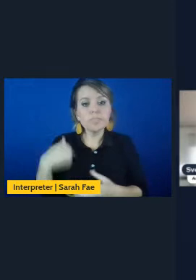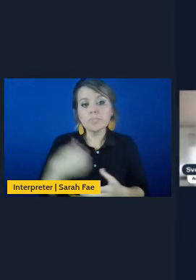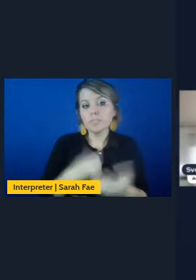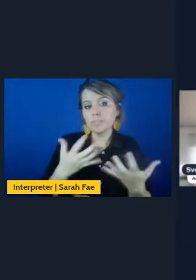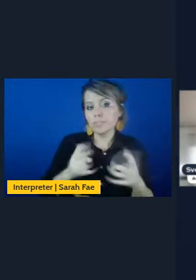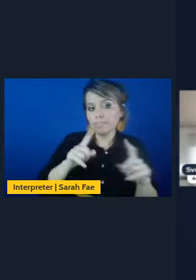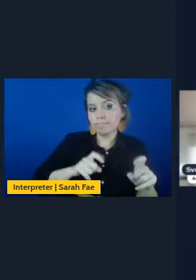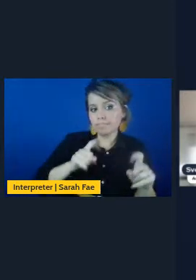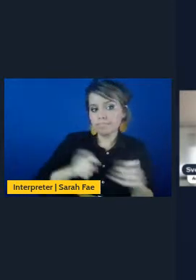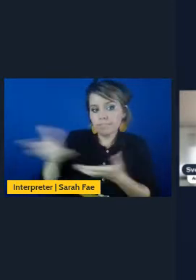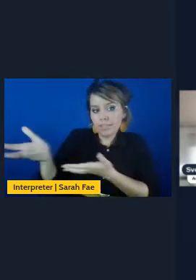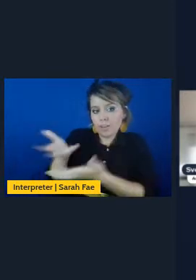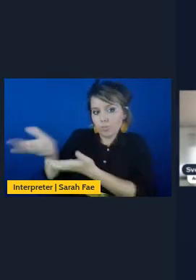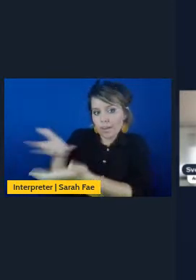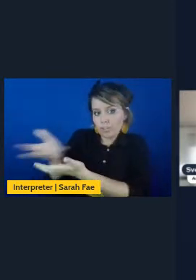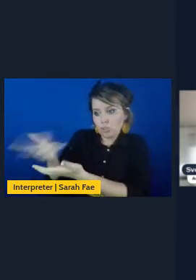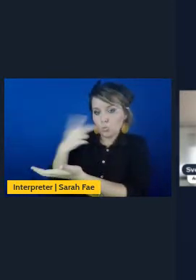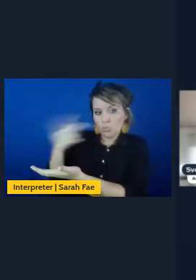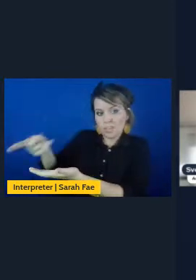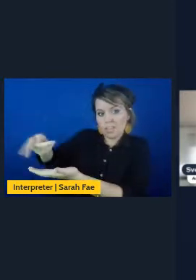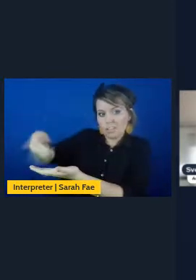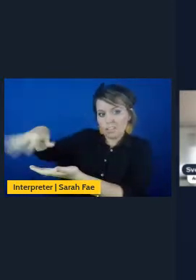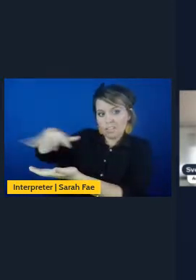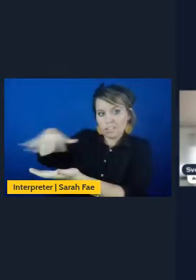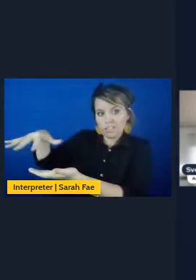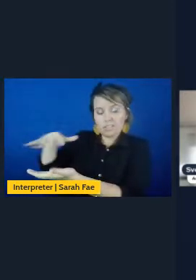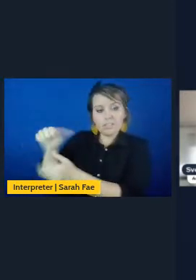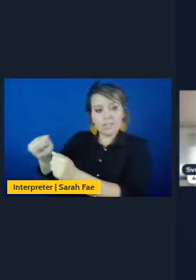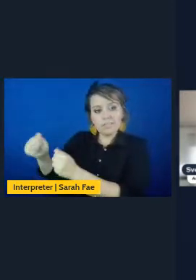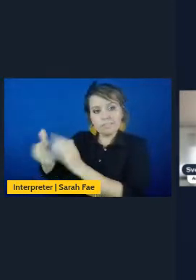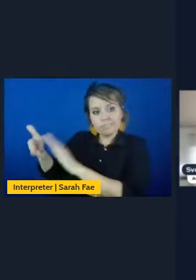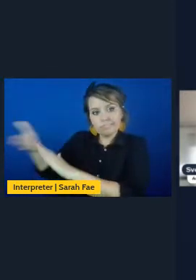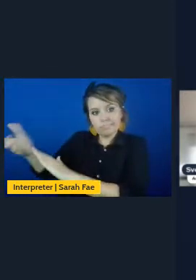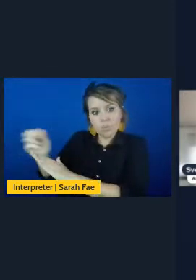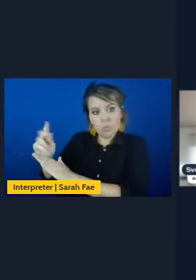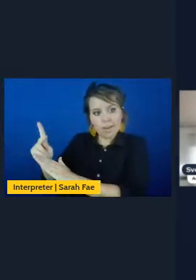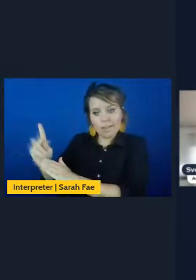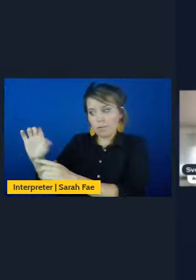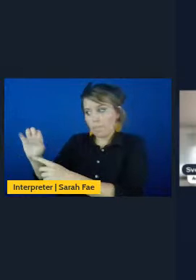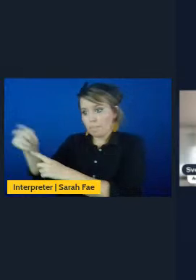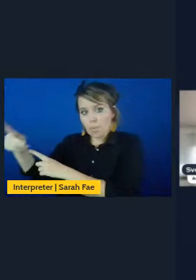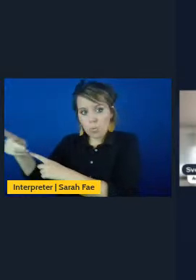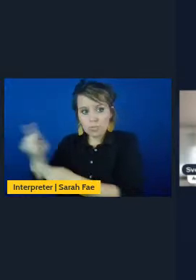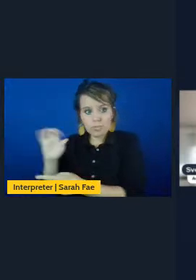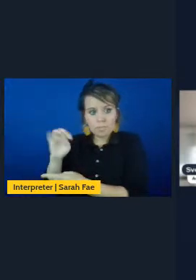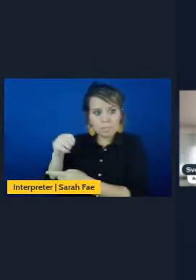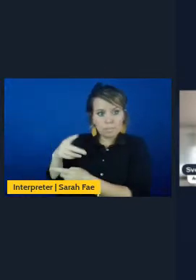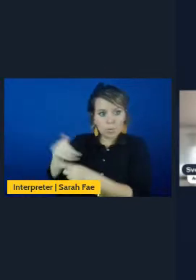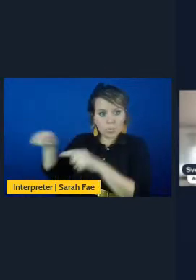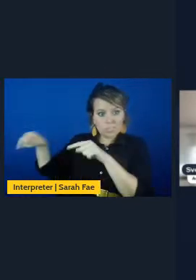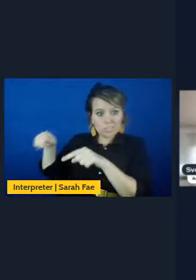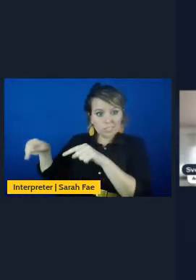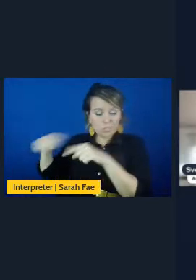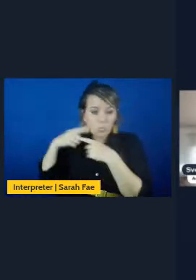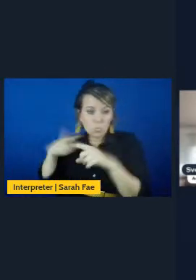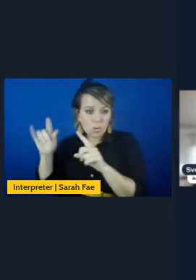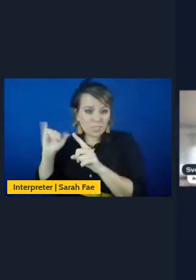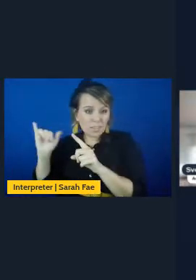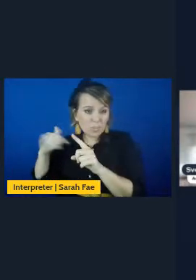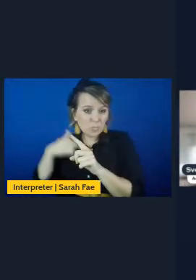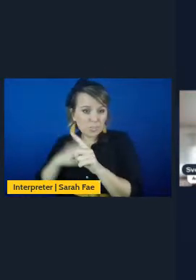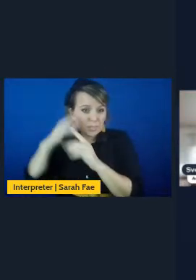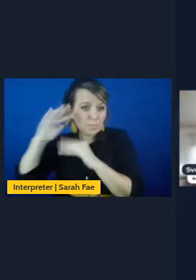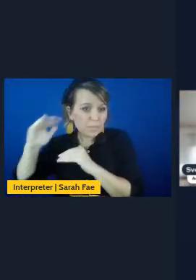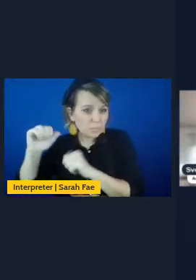this interaction in order to validate that those components work as we expect them to work once